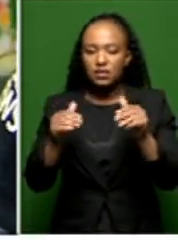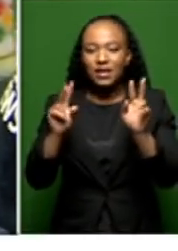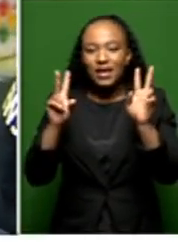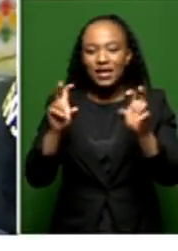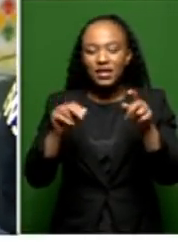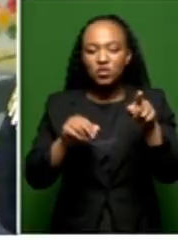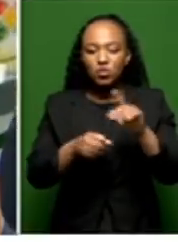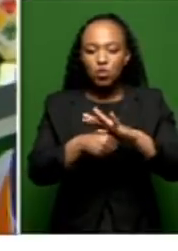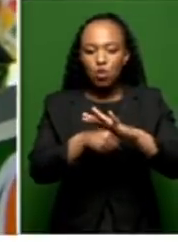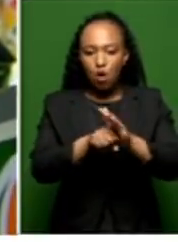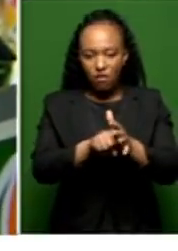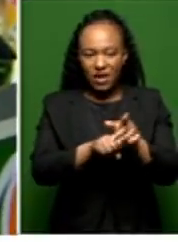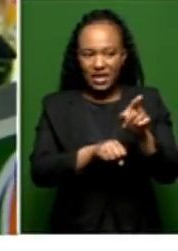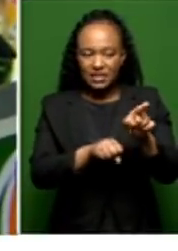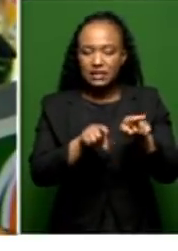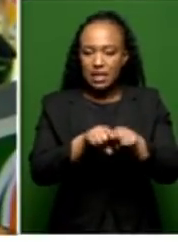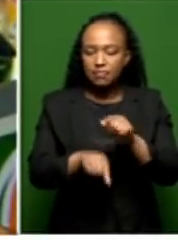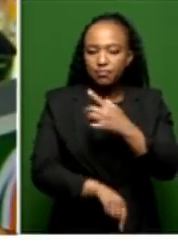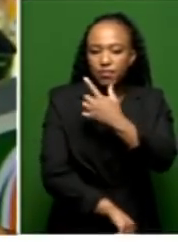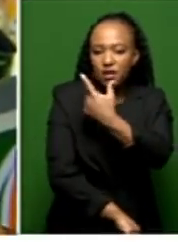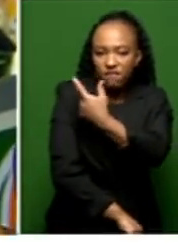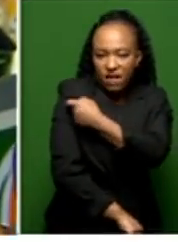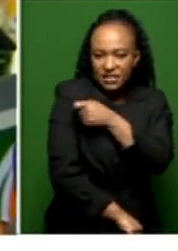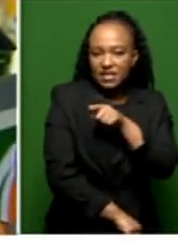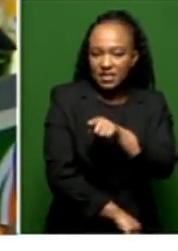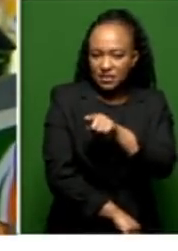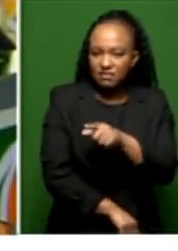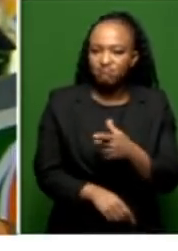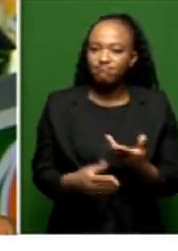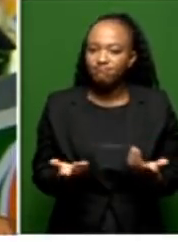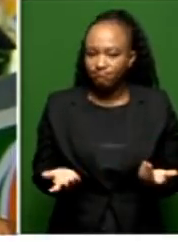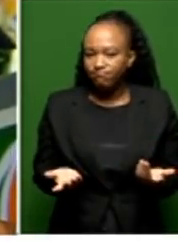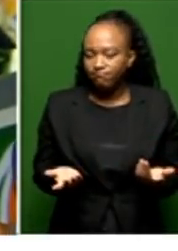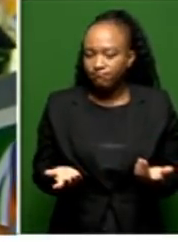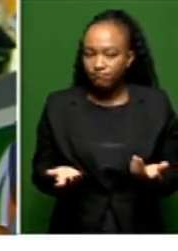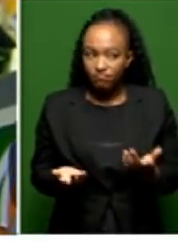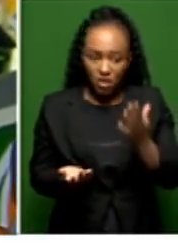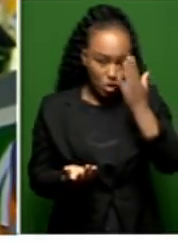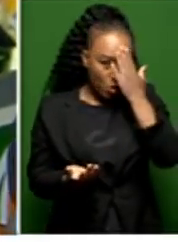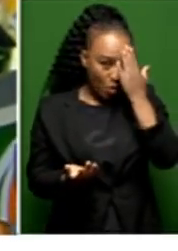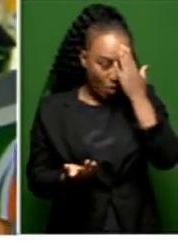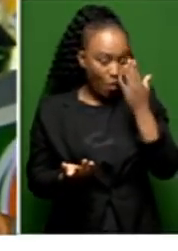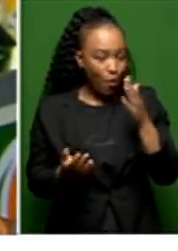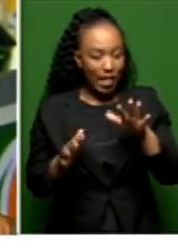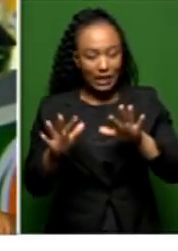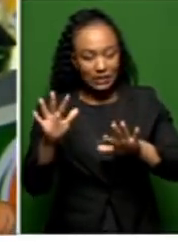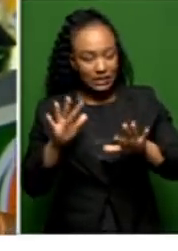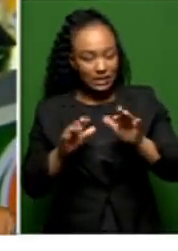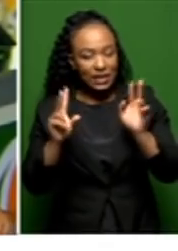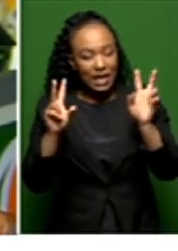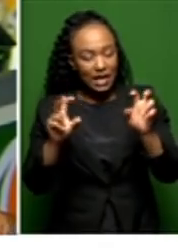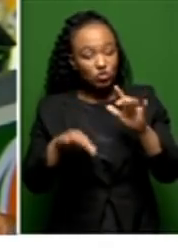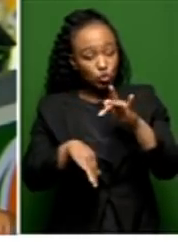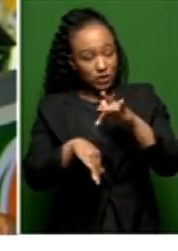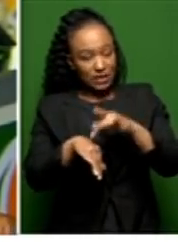of COVID-19 and vaccine. And of course, you know that it's a divisive issue.